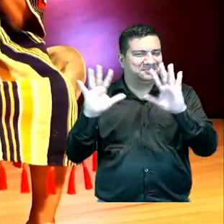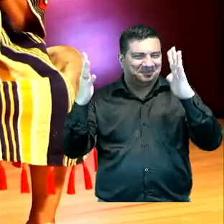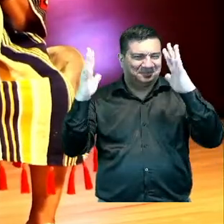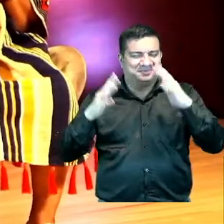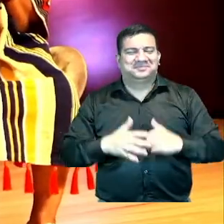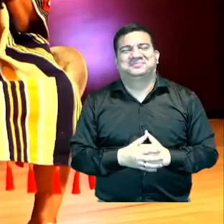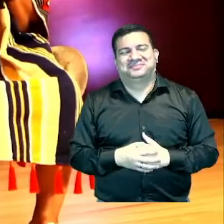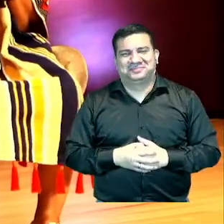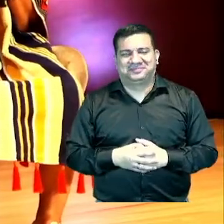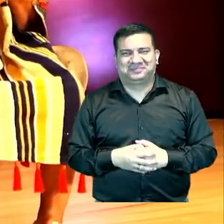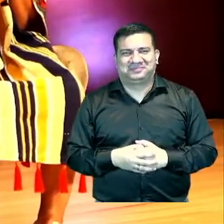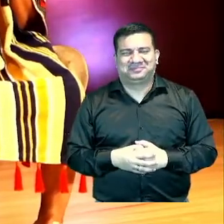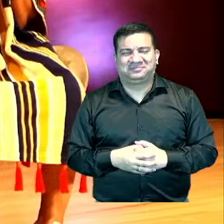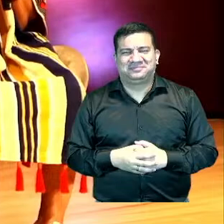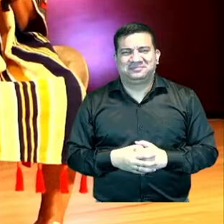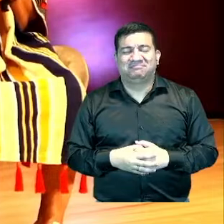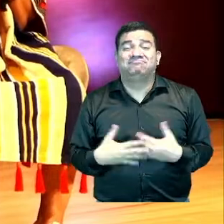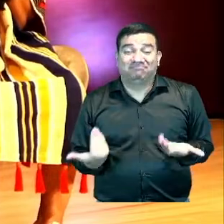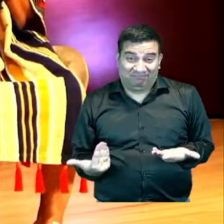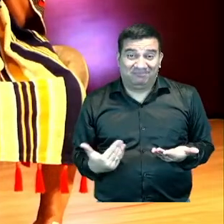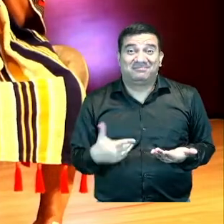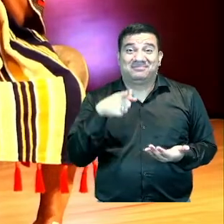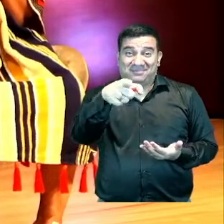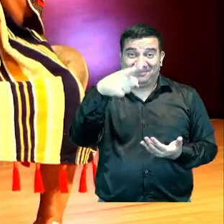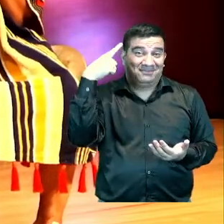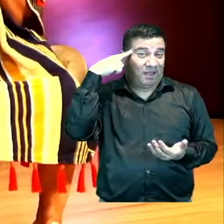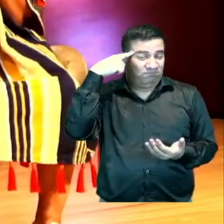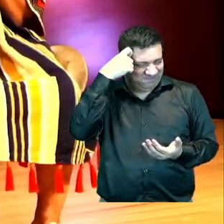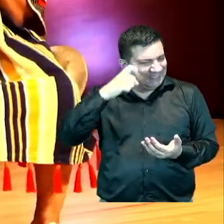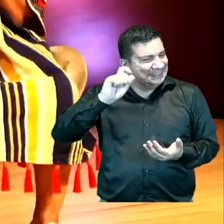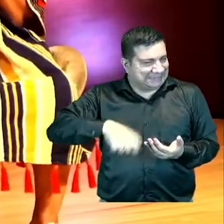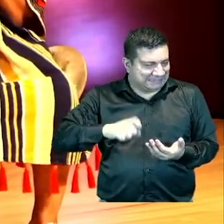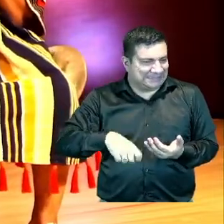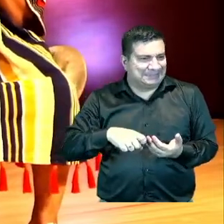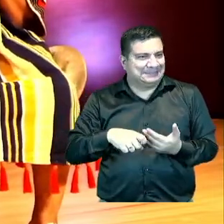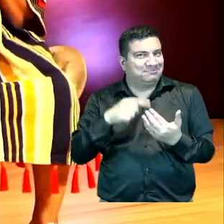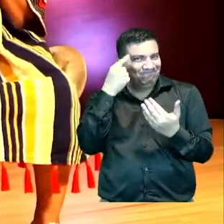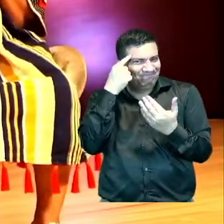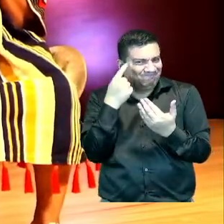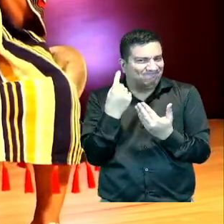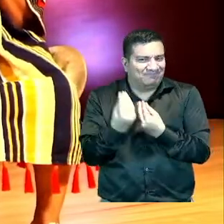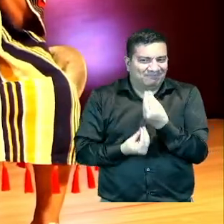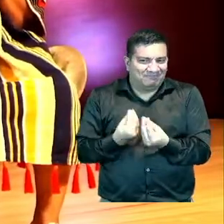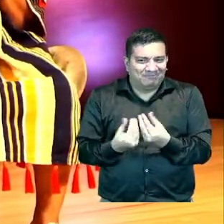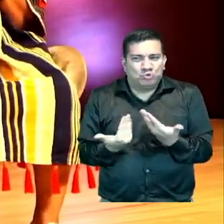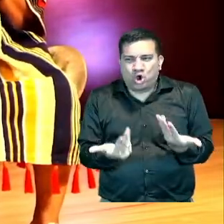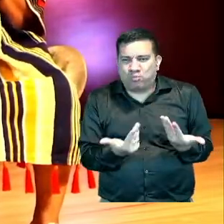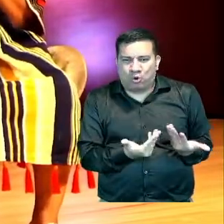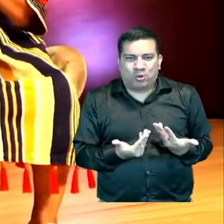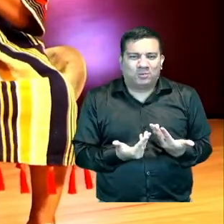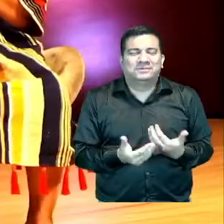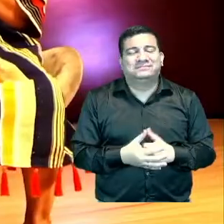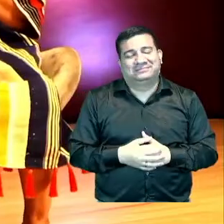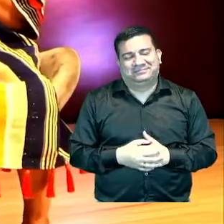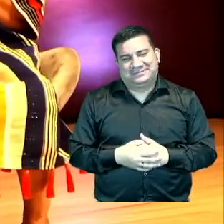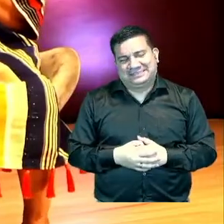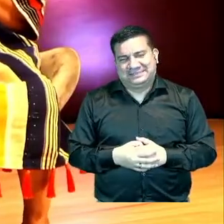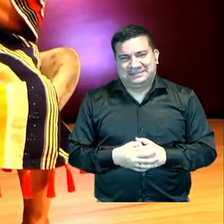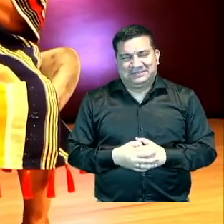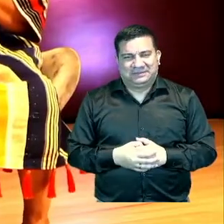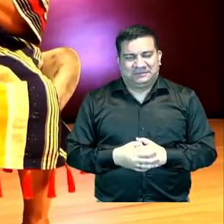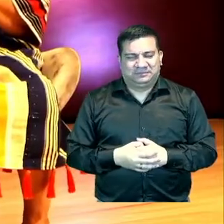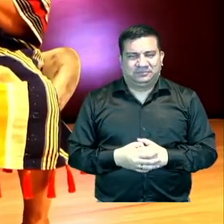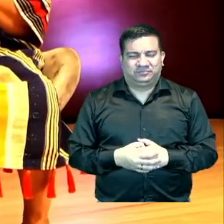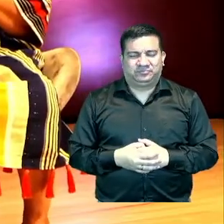the challenge that we have. In 1989, I was 17 years old when the